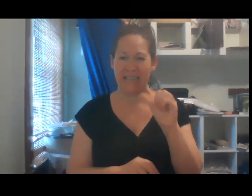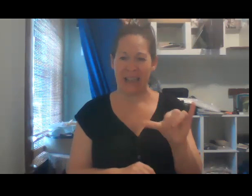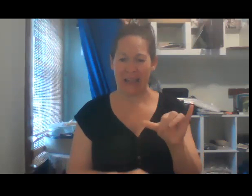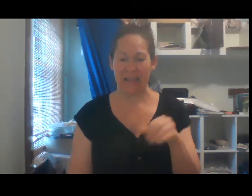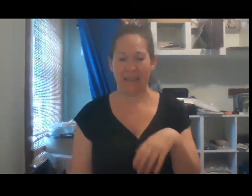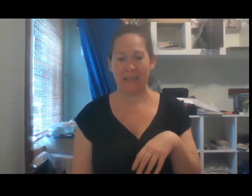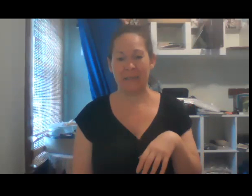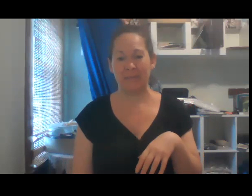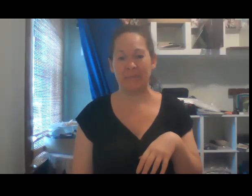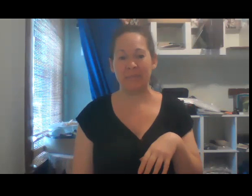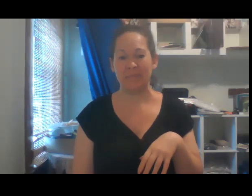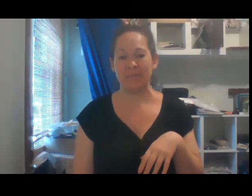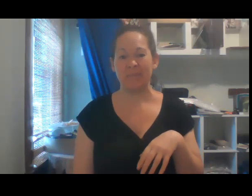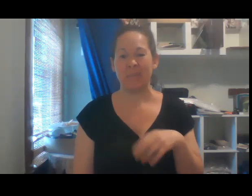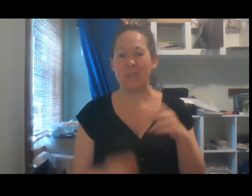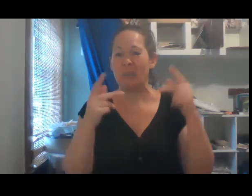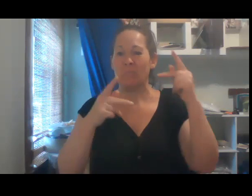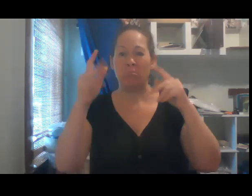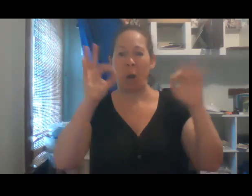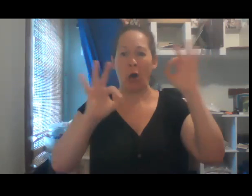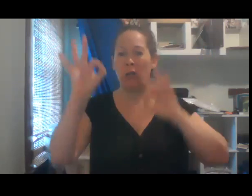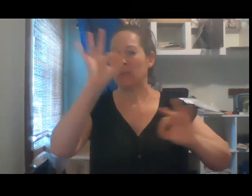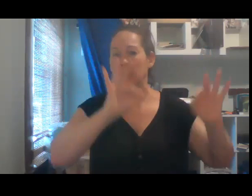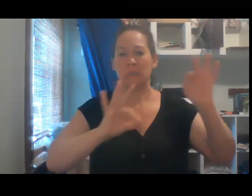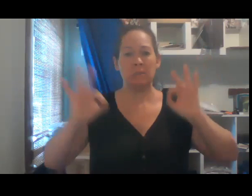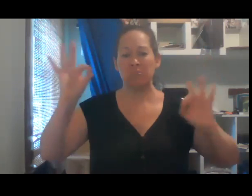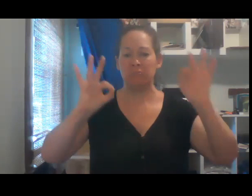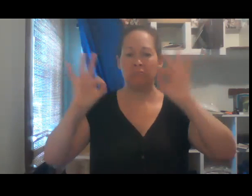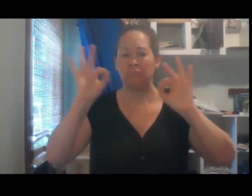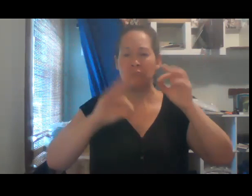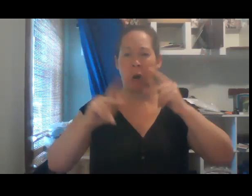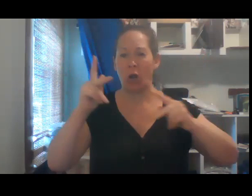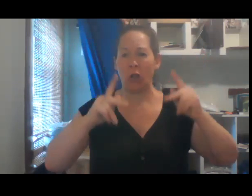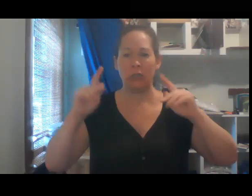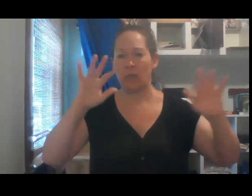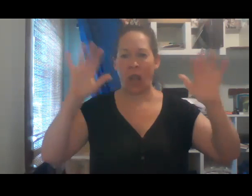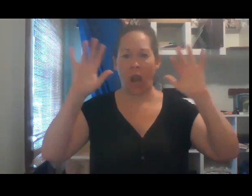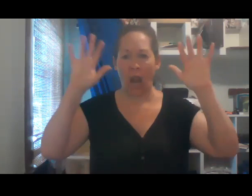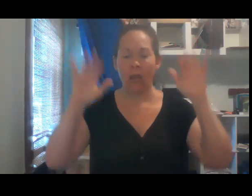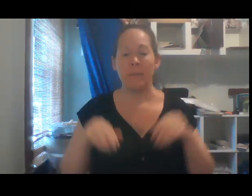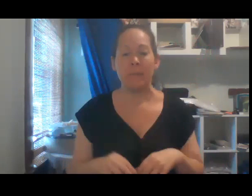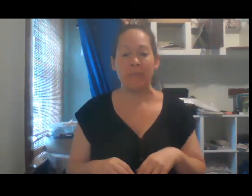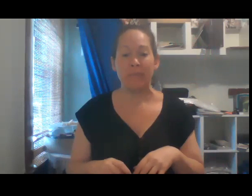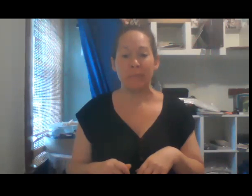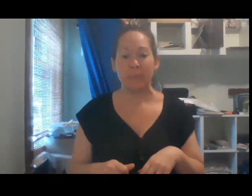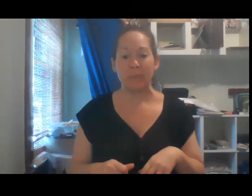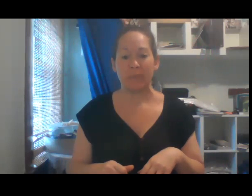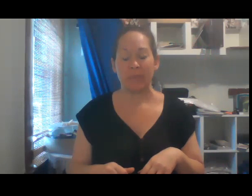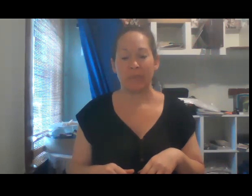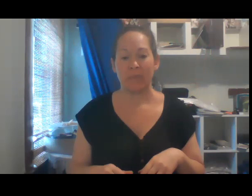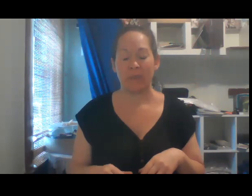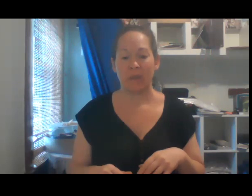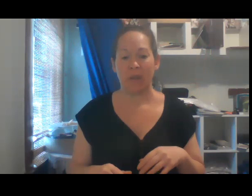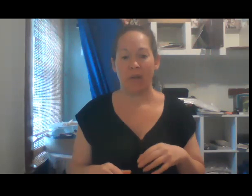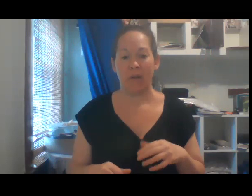basic particles. The processes that had to pack all these protons together, it needed to happen inside